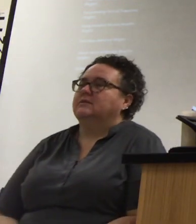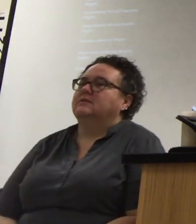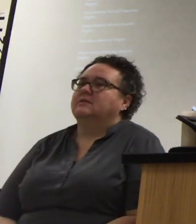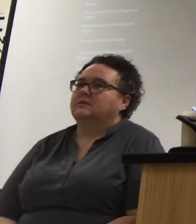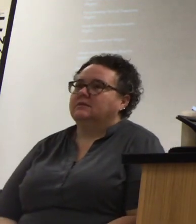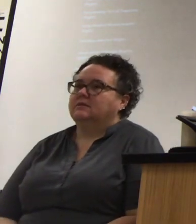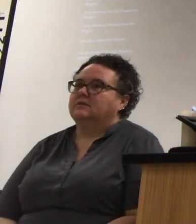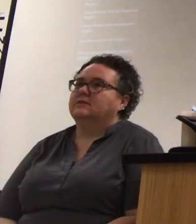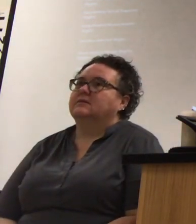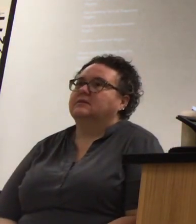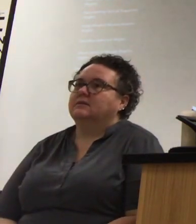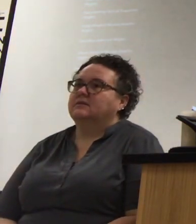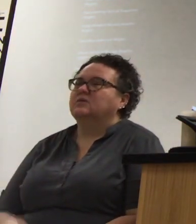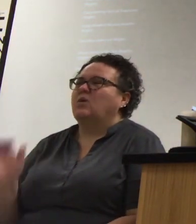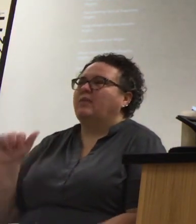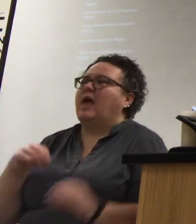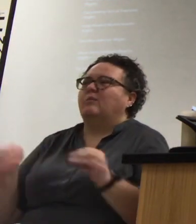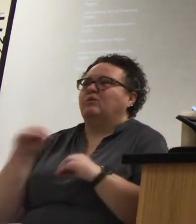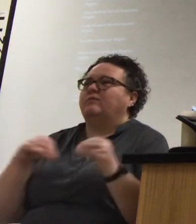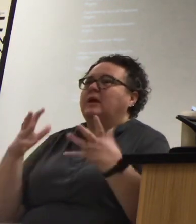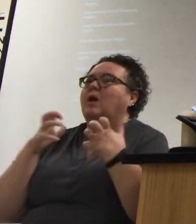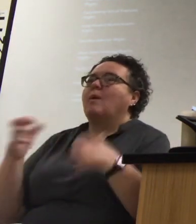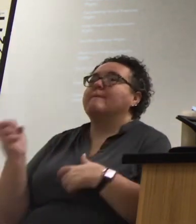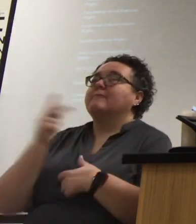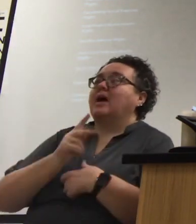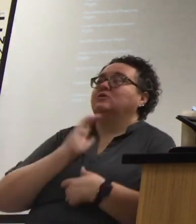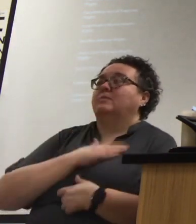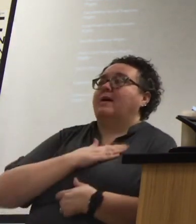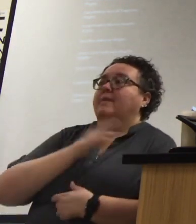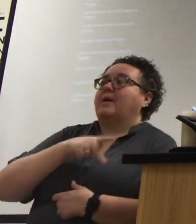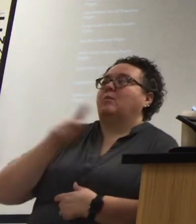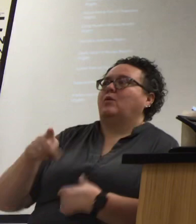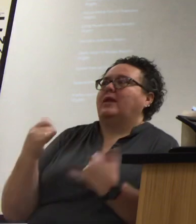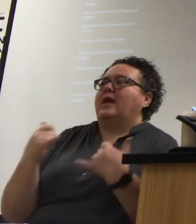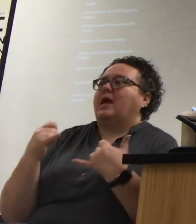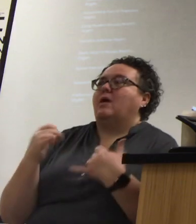So that's that movement. I want to go back to the PowerPoint slides.